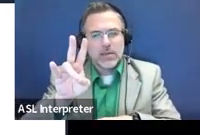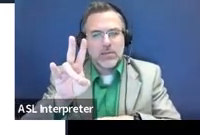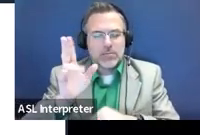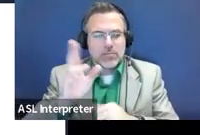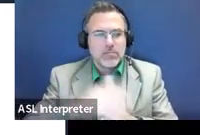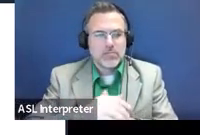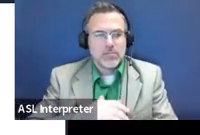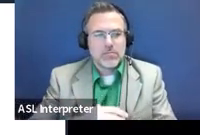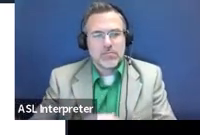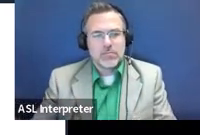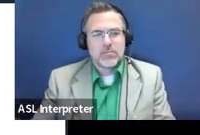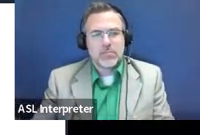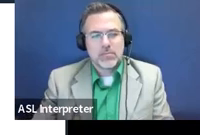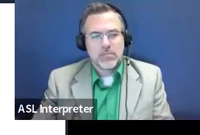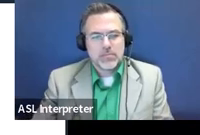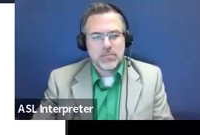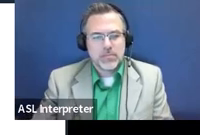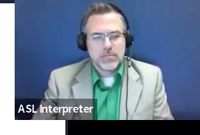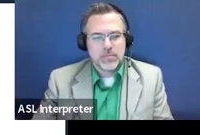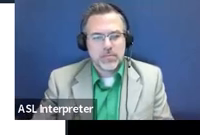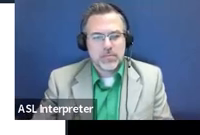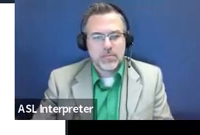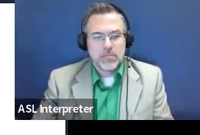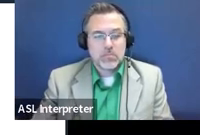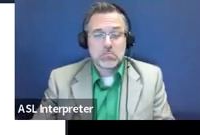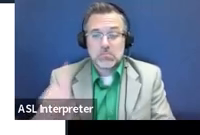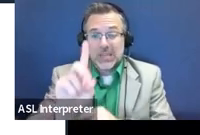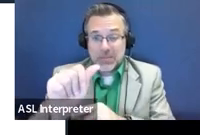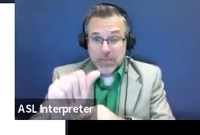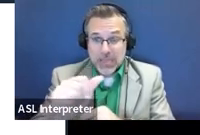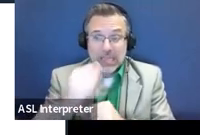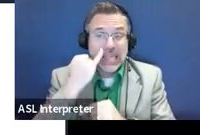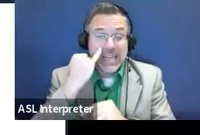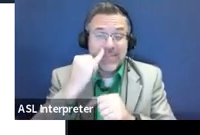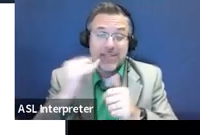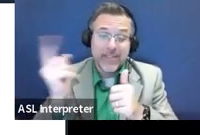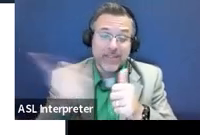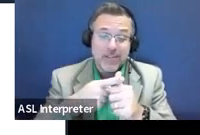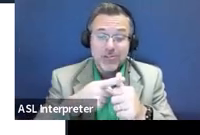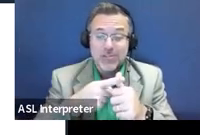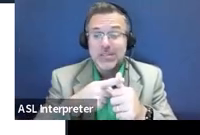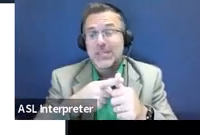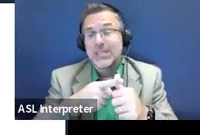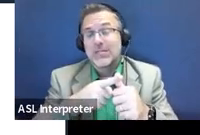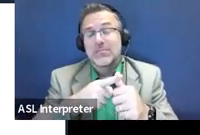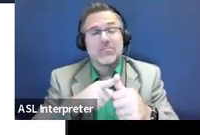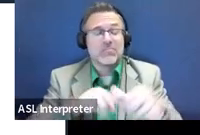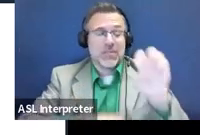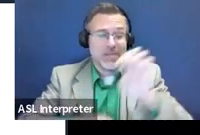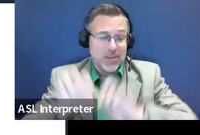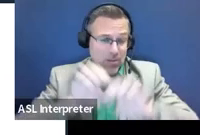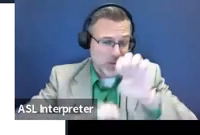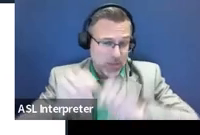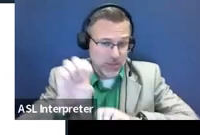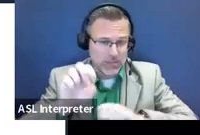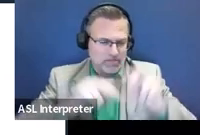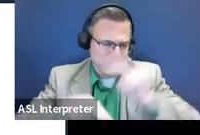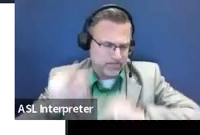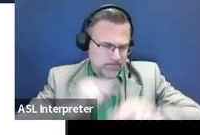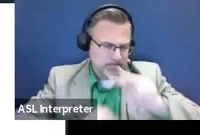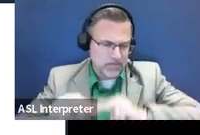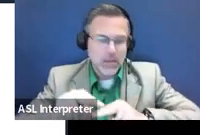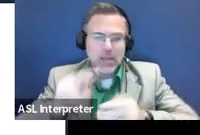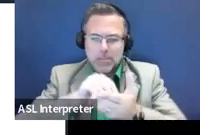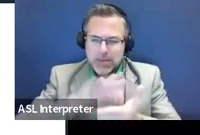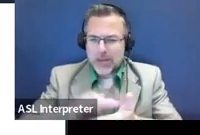things. And then thinking about disability, if this is an initial eval, talking about that disability identification